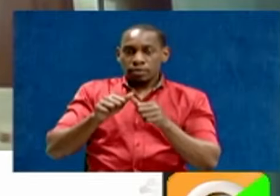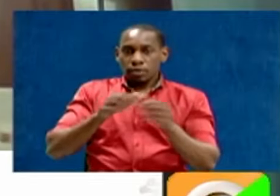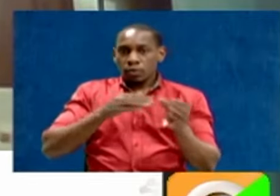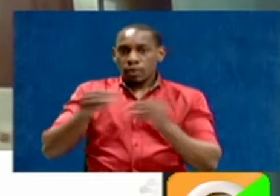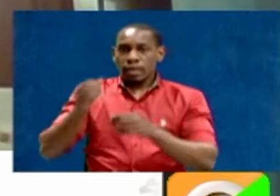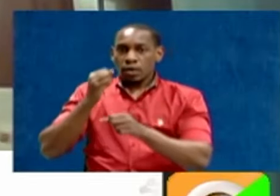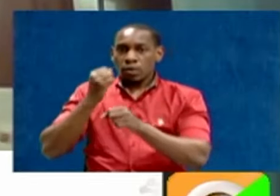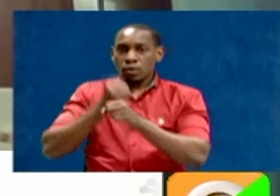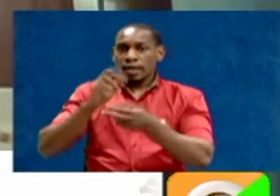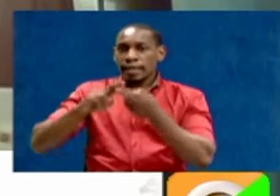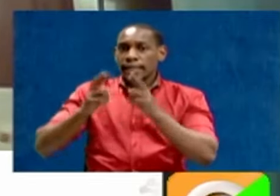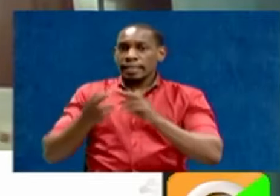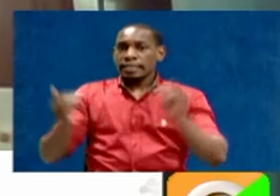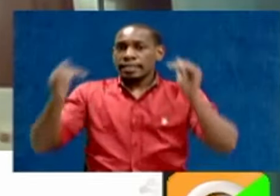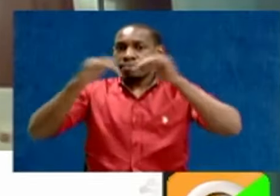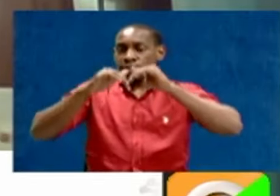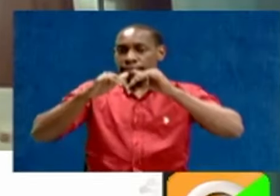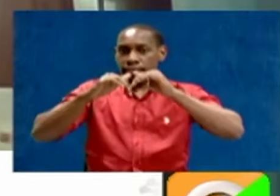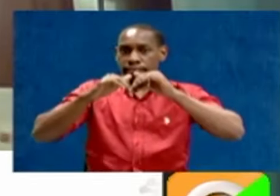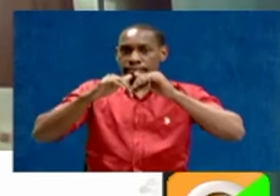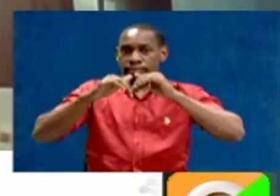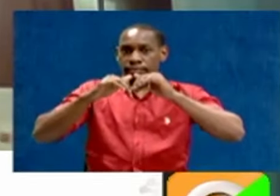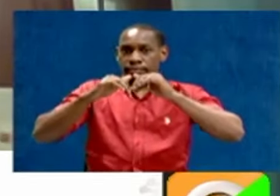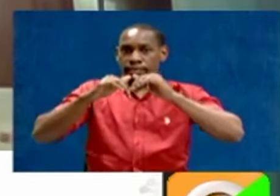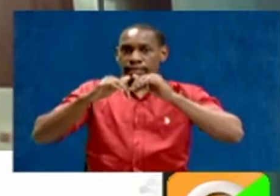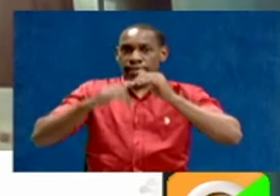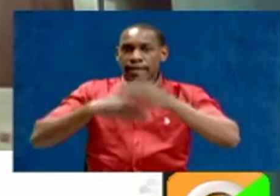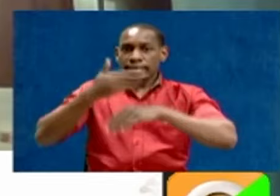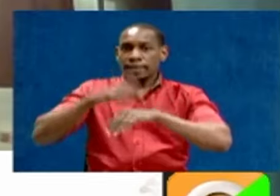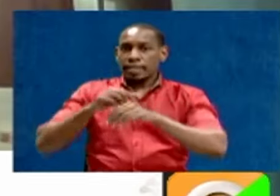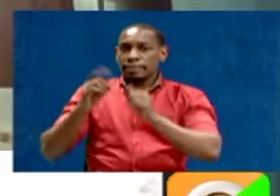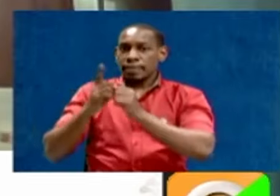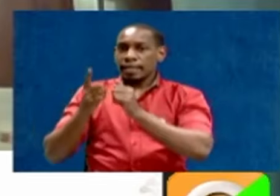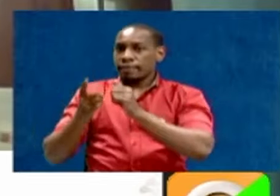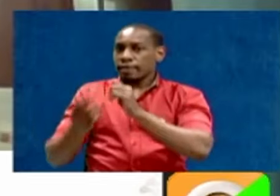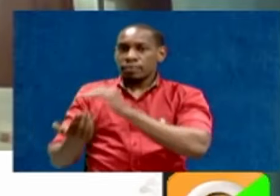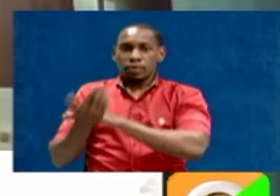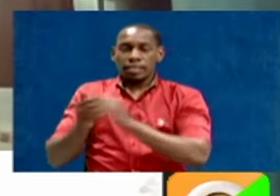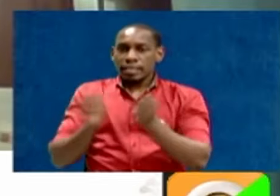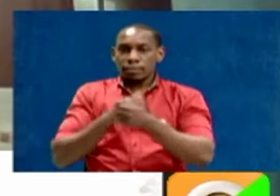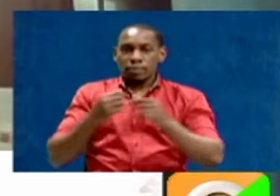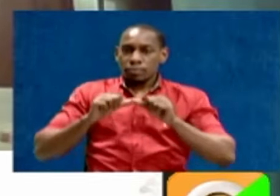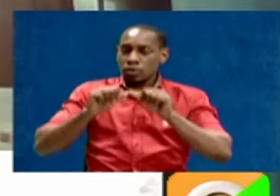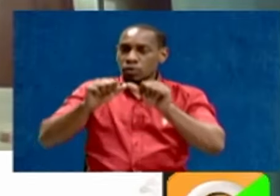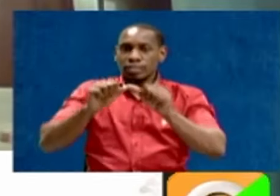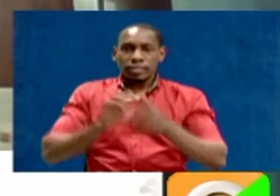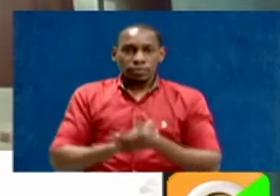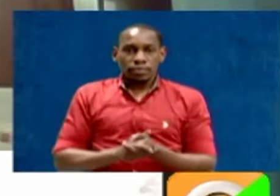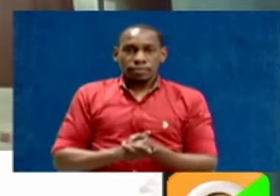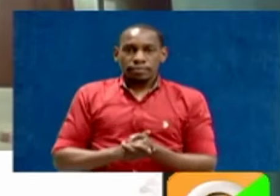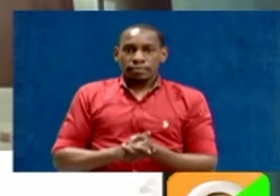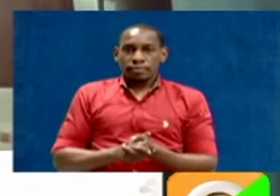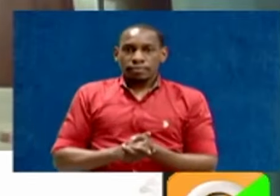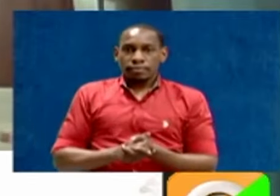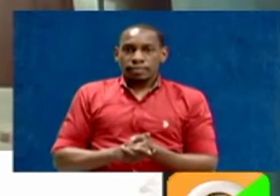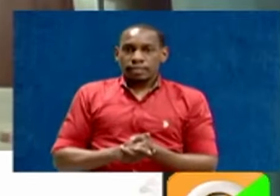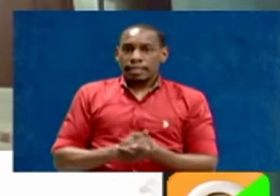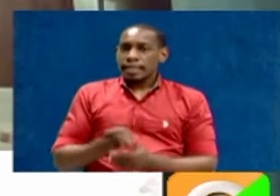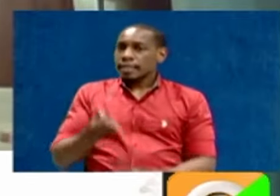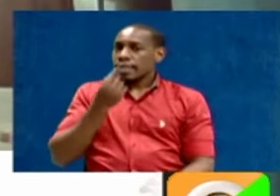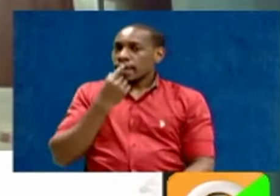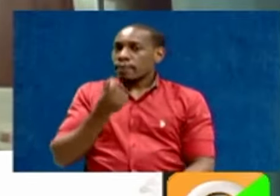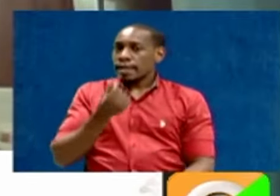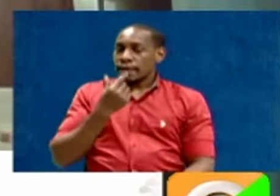meeting. And at some point at 11, I just told them I can't do this anymore. So I took some